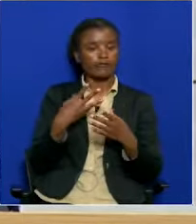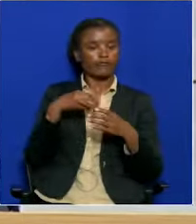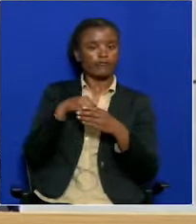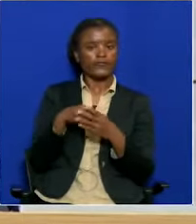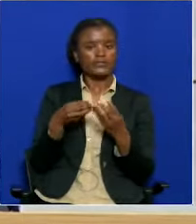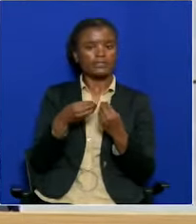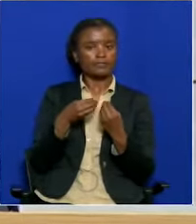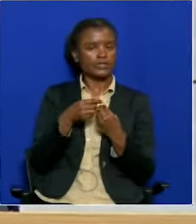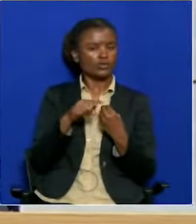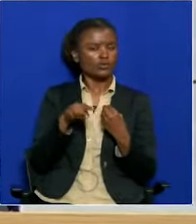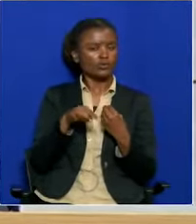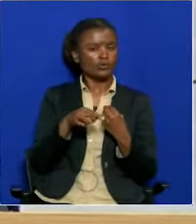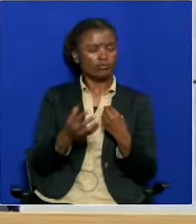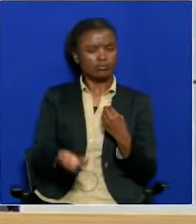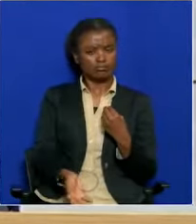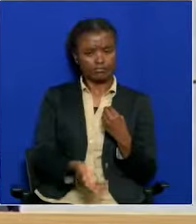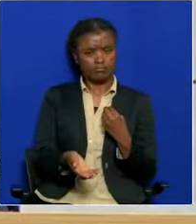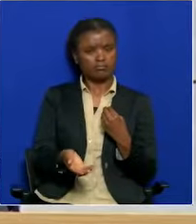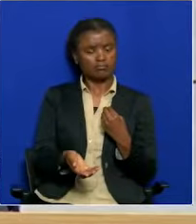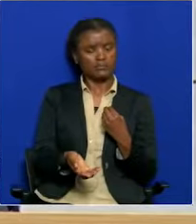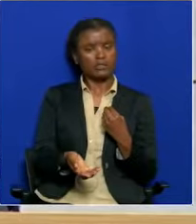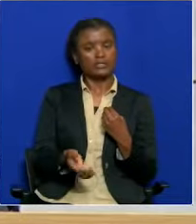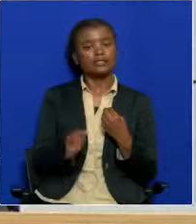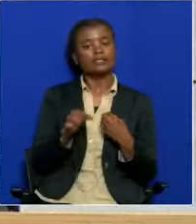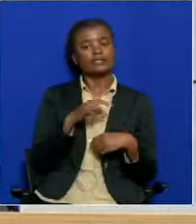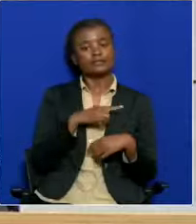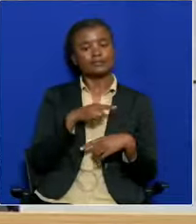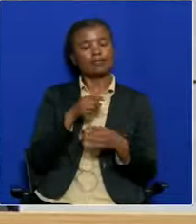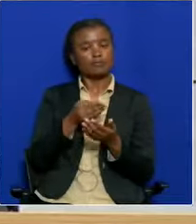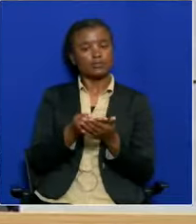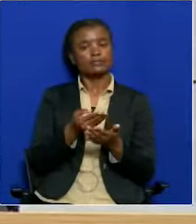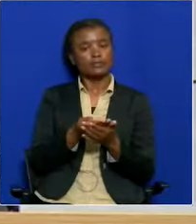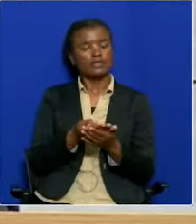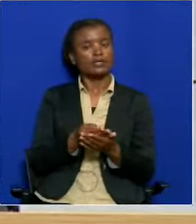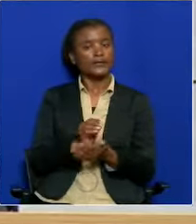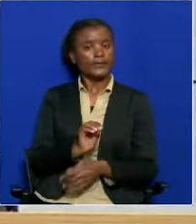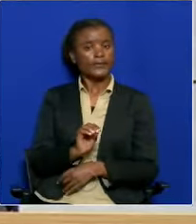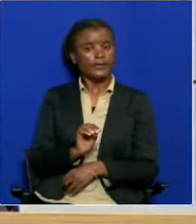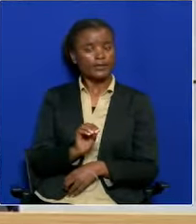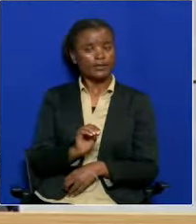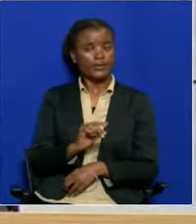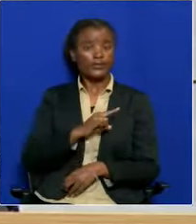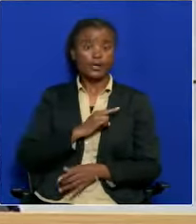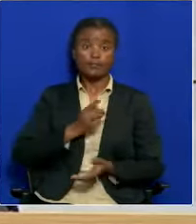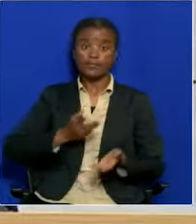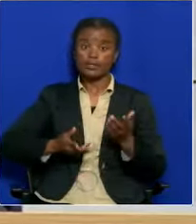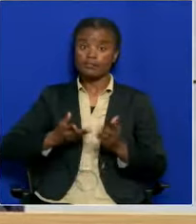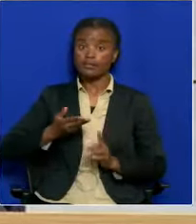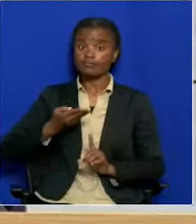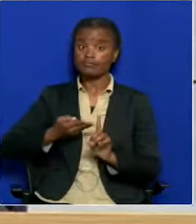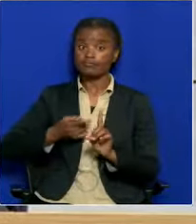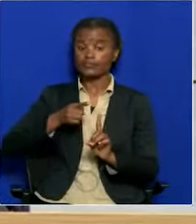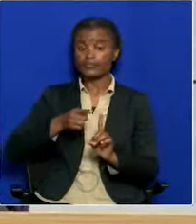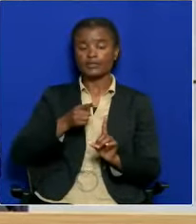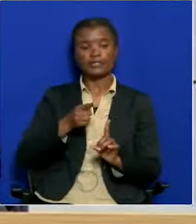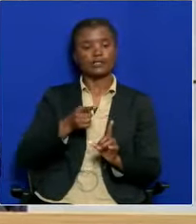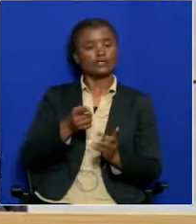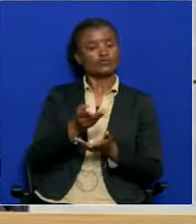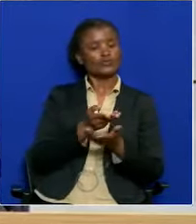So that possibility was there, that you might be talking to him, you must be talking to whoever, I